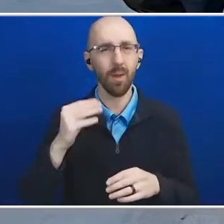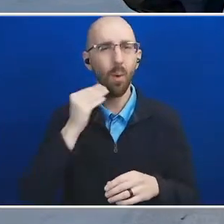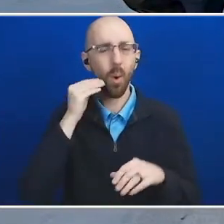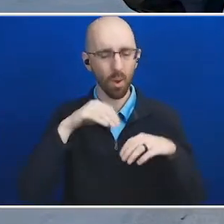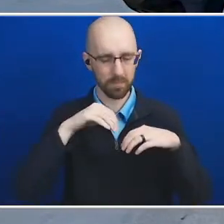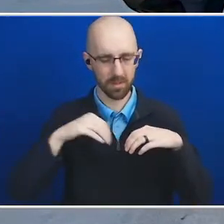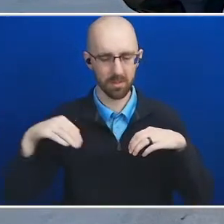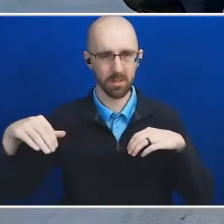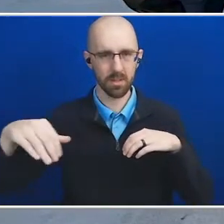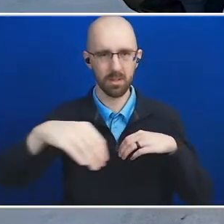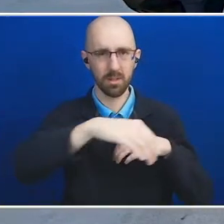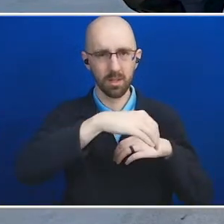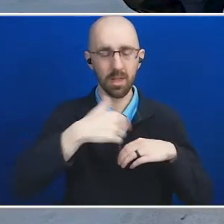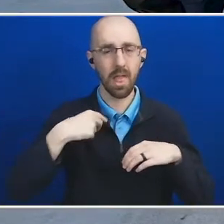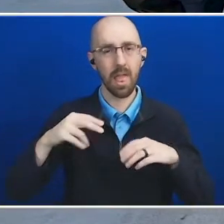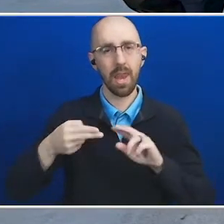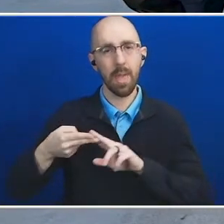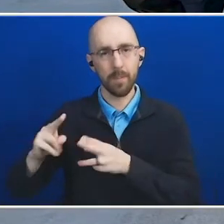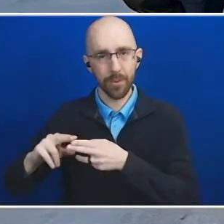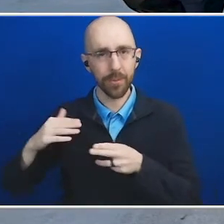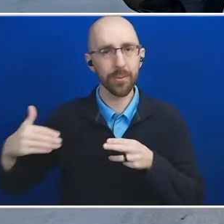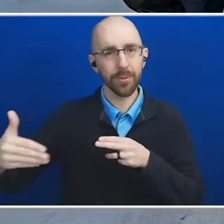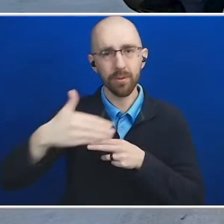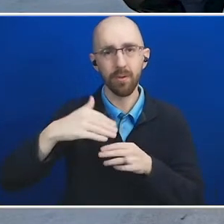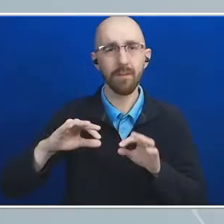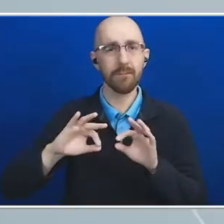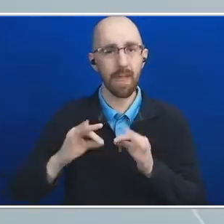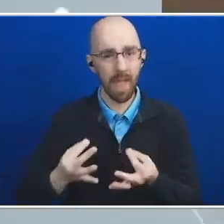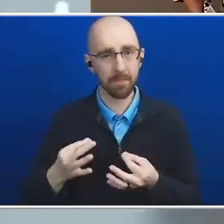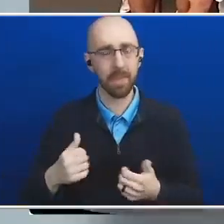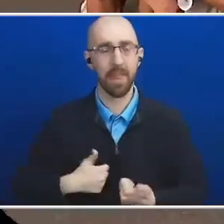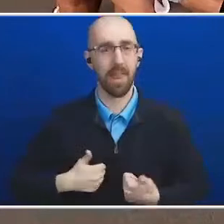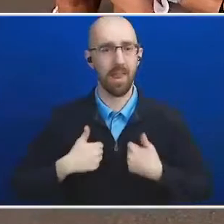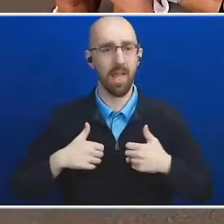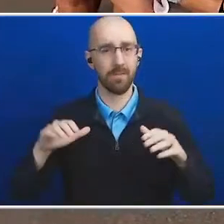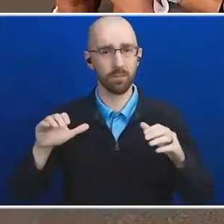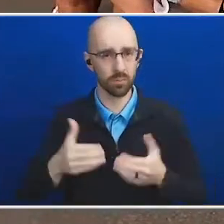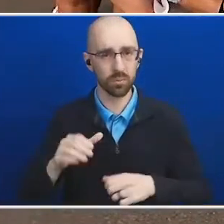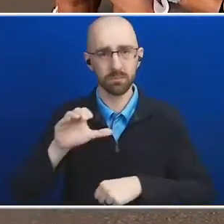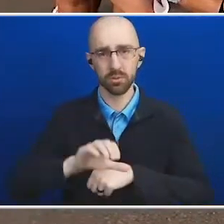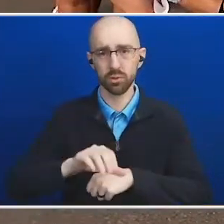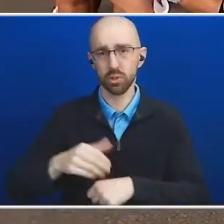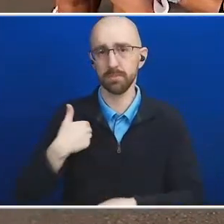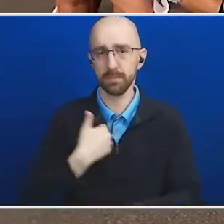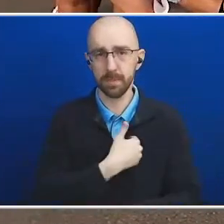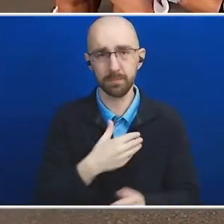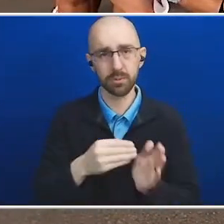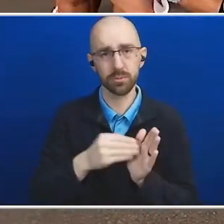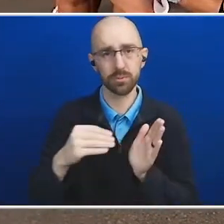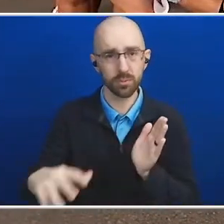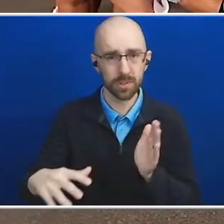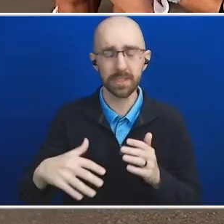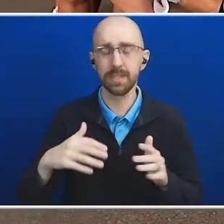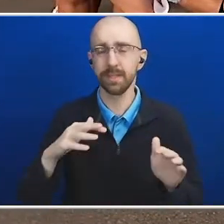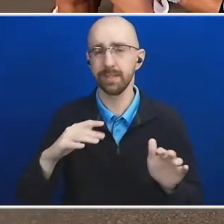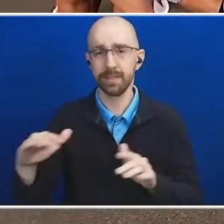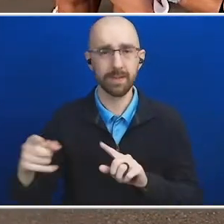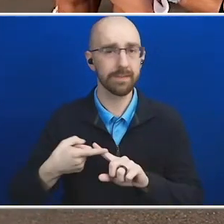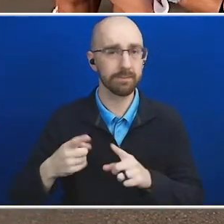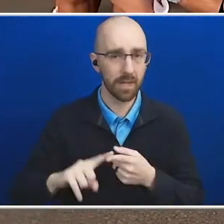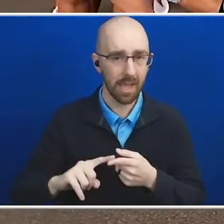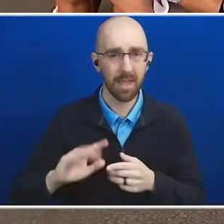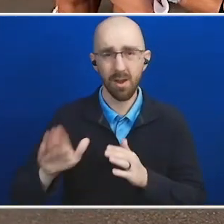neighbors, our family, our life group, church members, students, friends, and all gathered here, and it